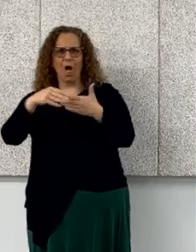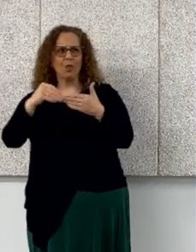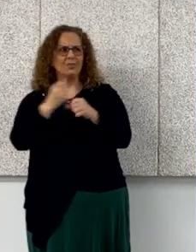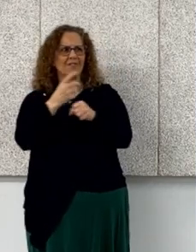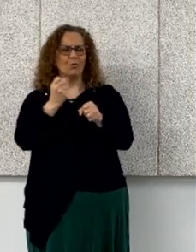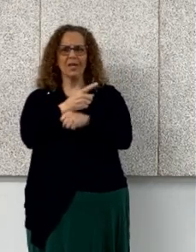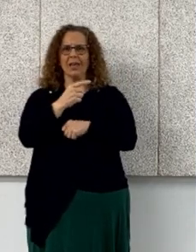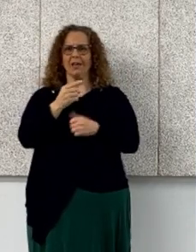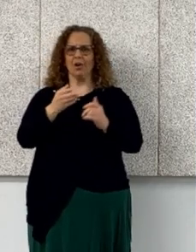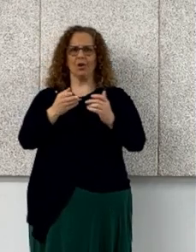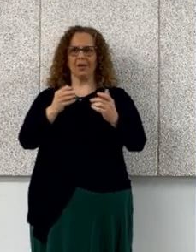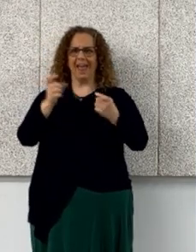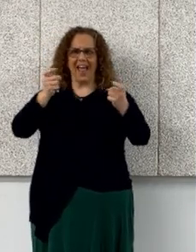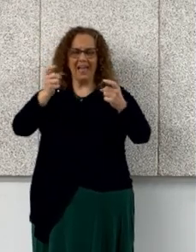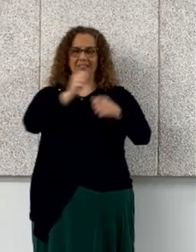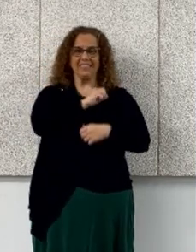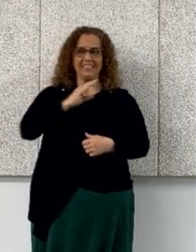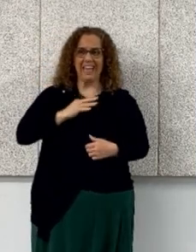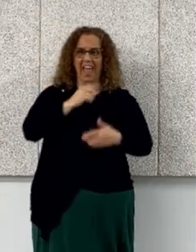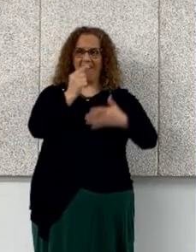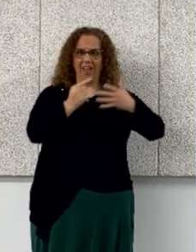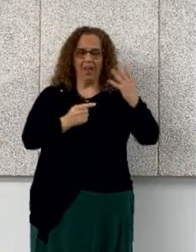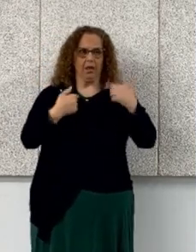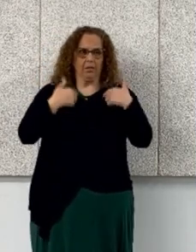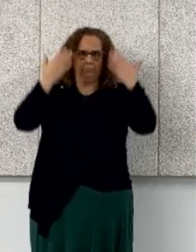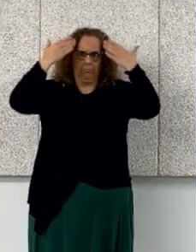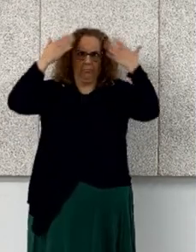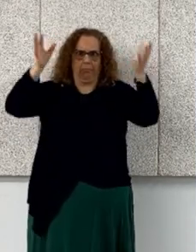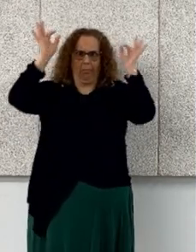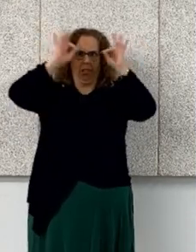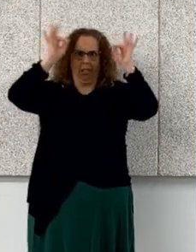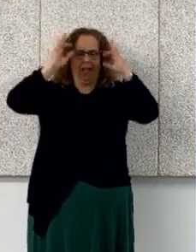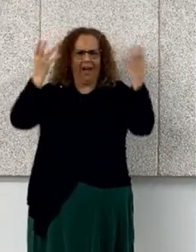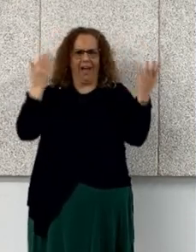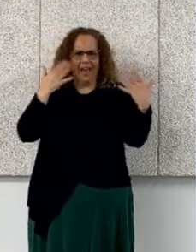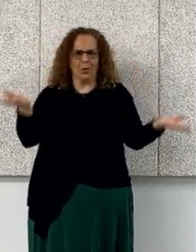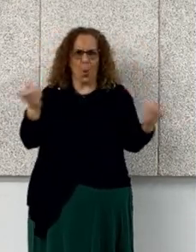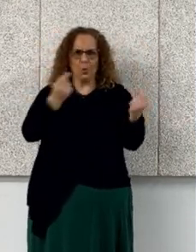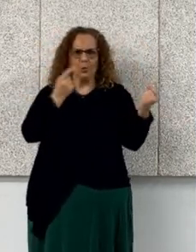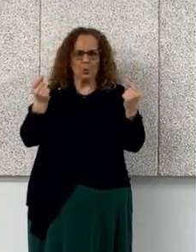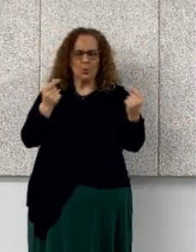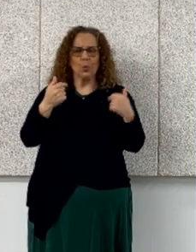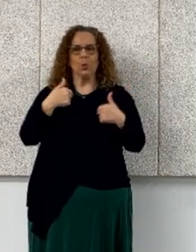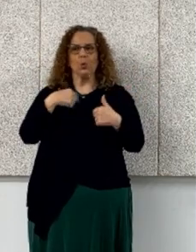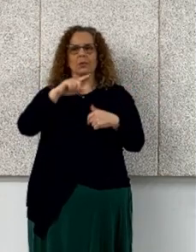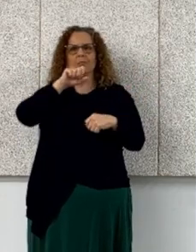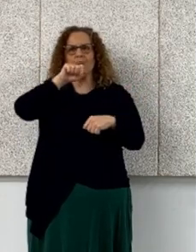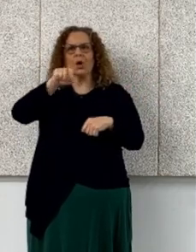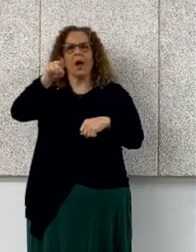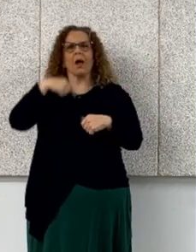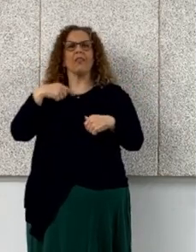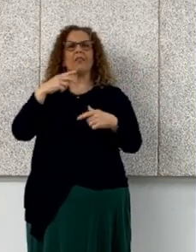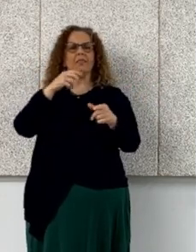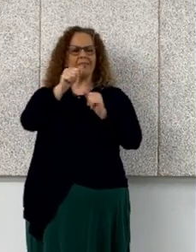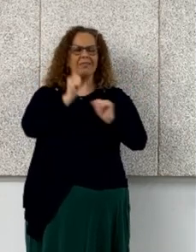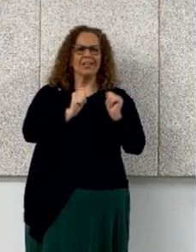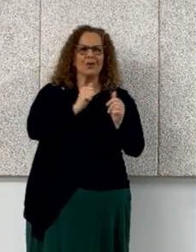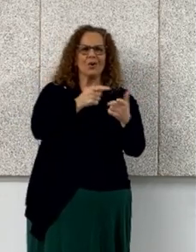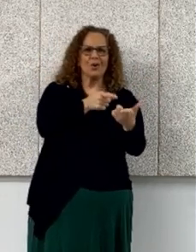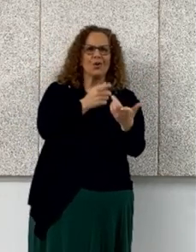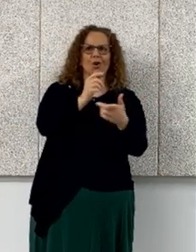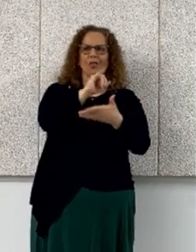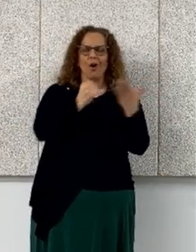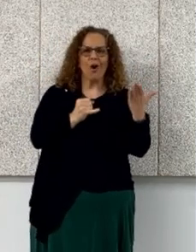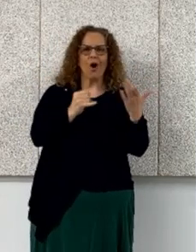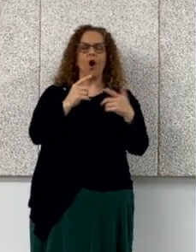directing, and directing is what I actually love, and it's the thing I do that I feel like uses all the parts of me. And so I just felt like I was getting further